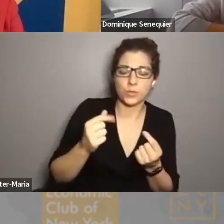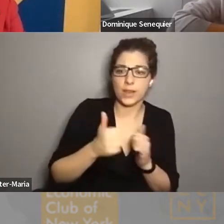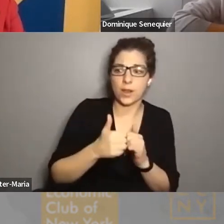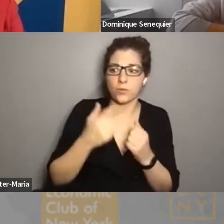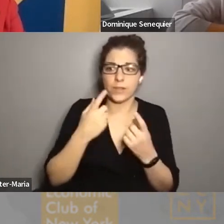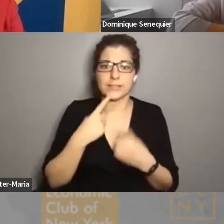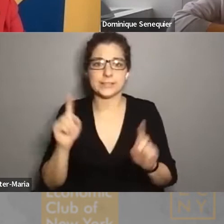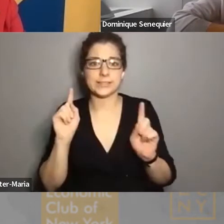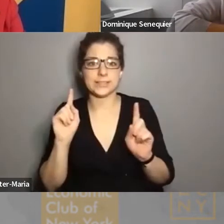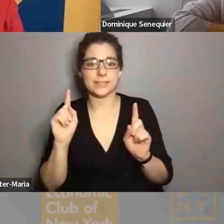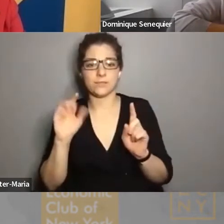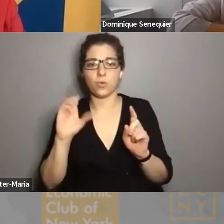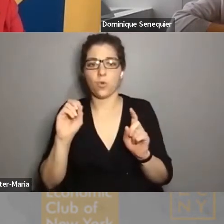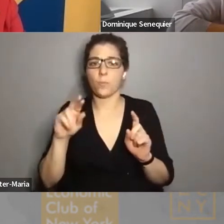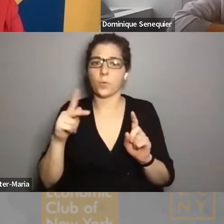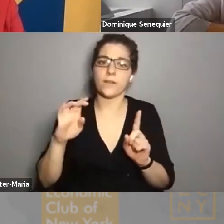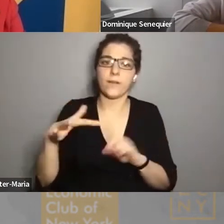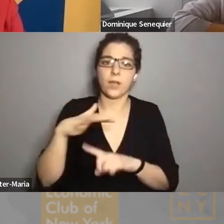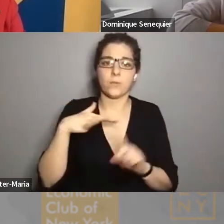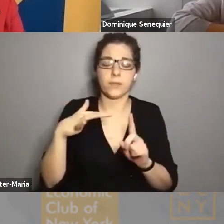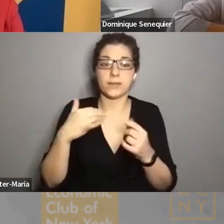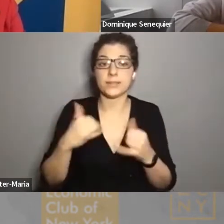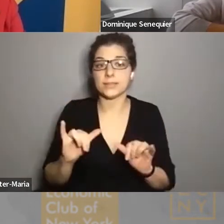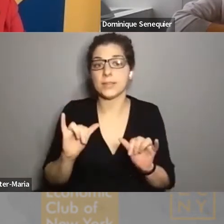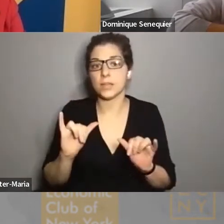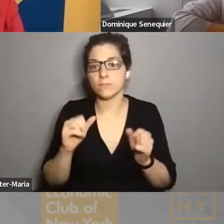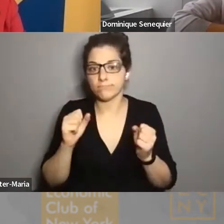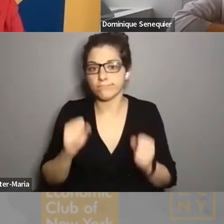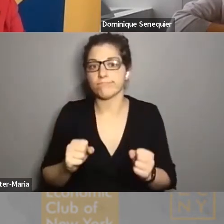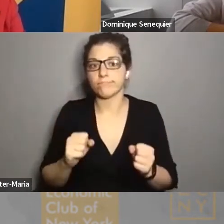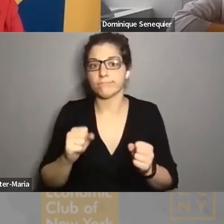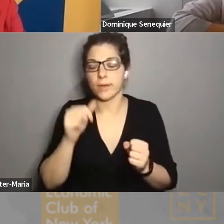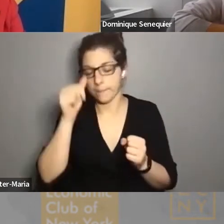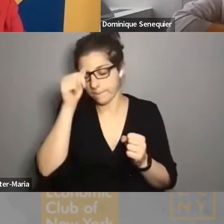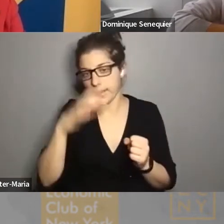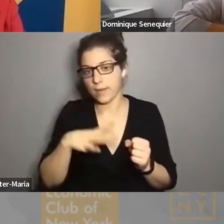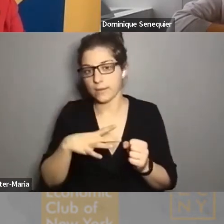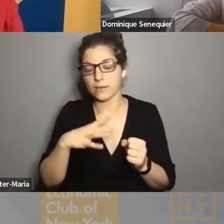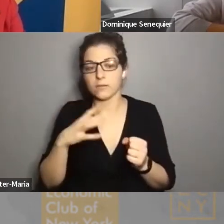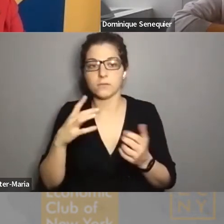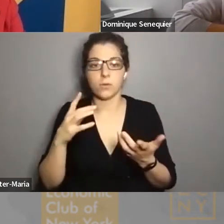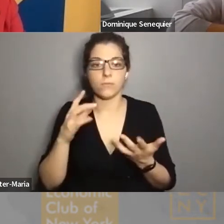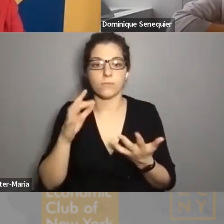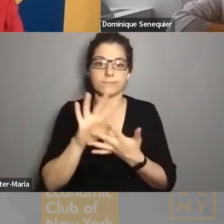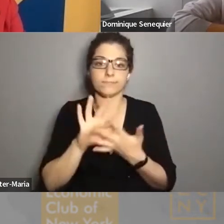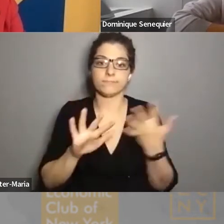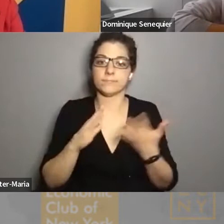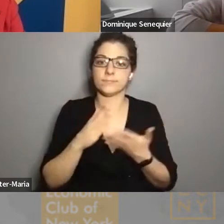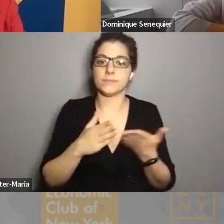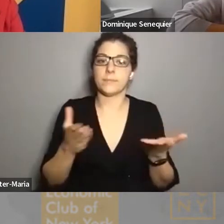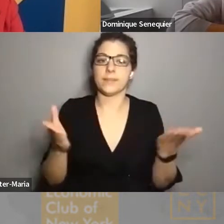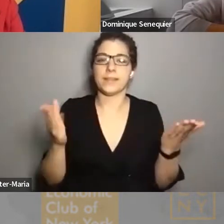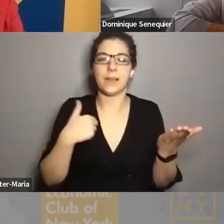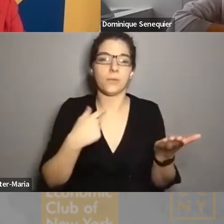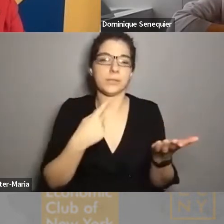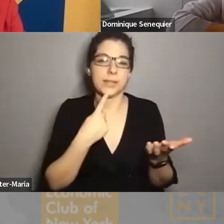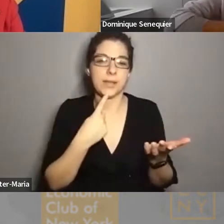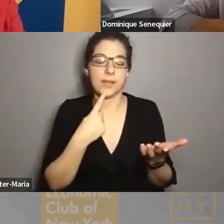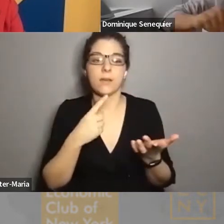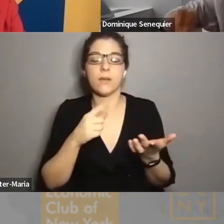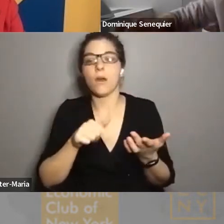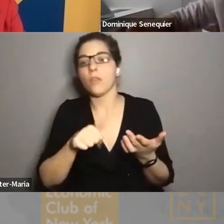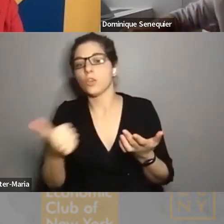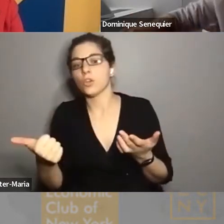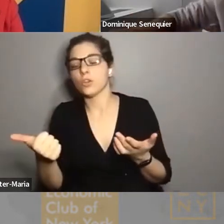succeed in the corporate environment, which is still dominated by men. So those are some of the things I would say. And then the